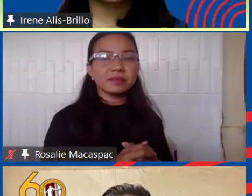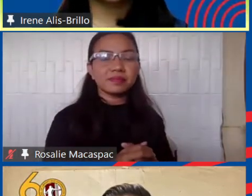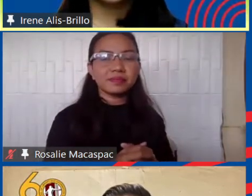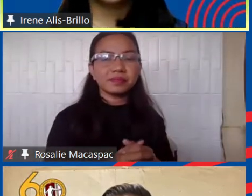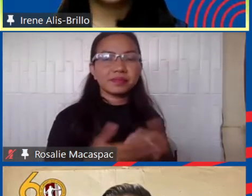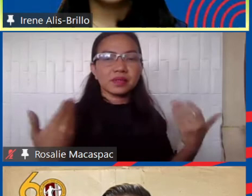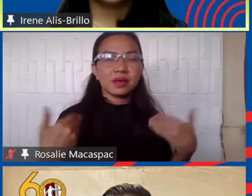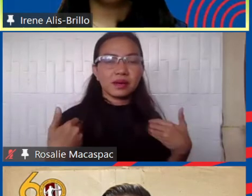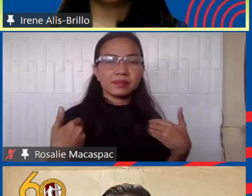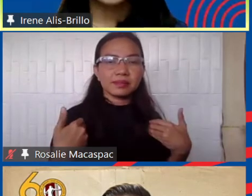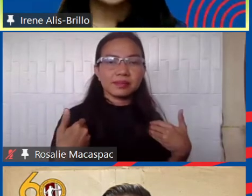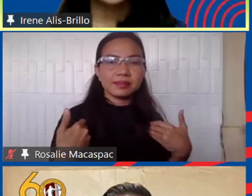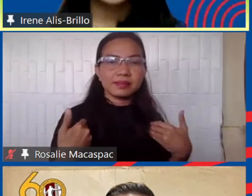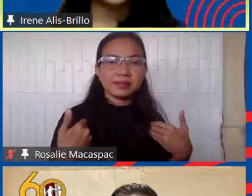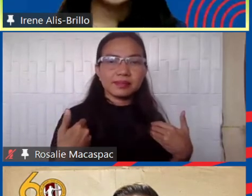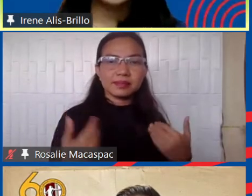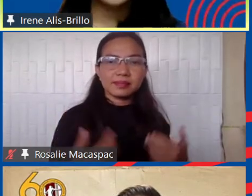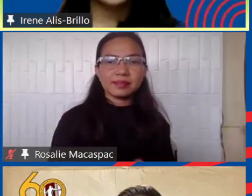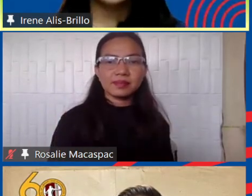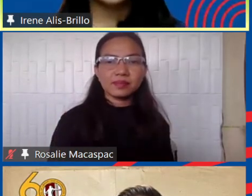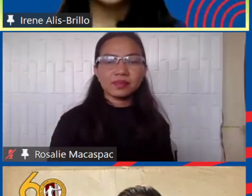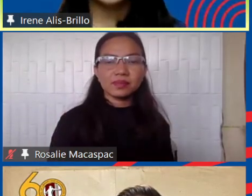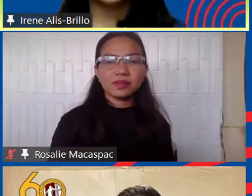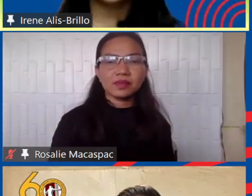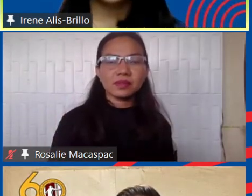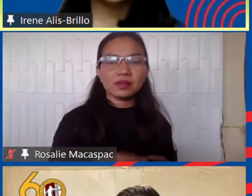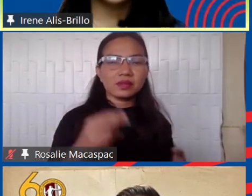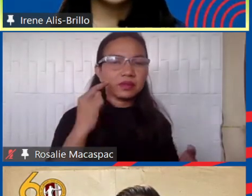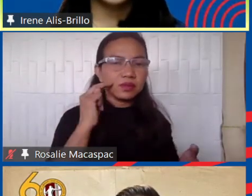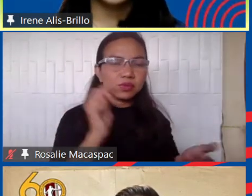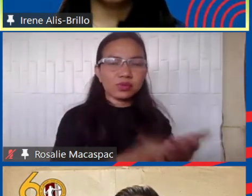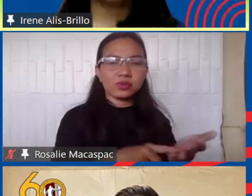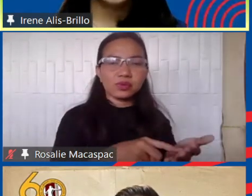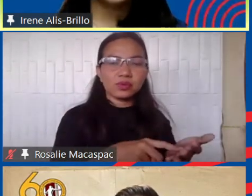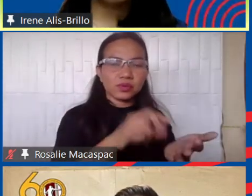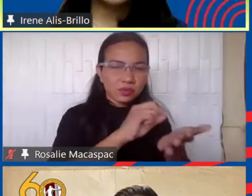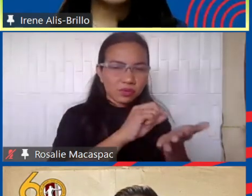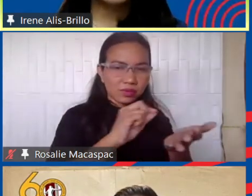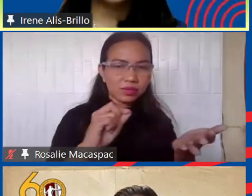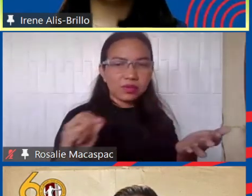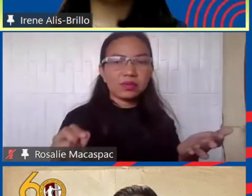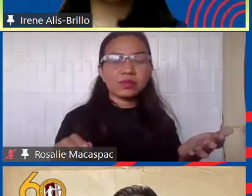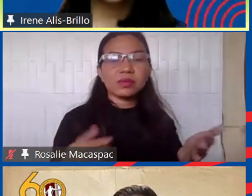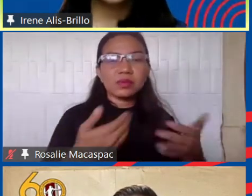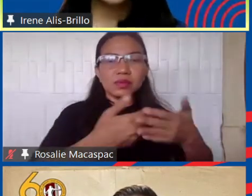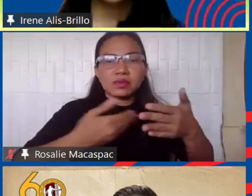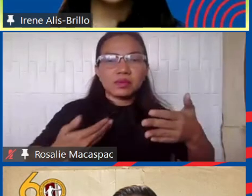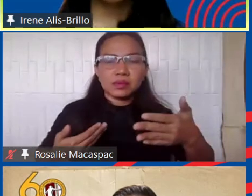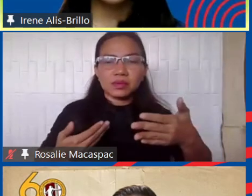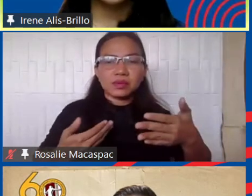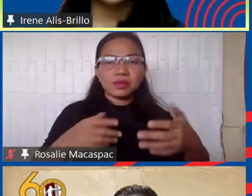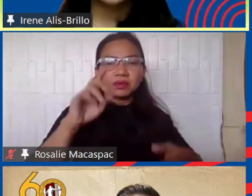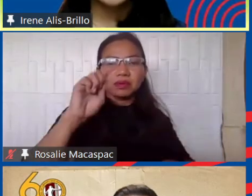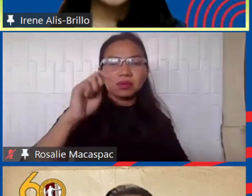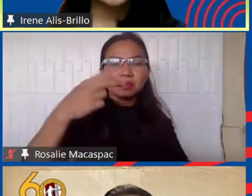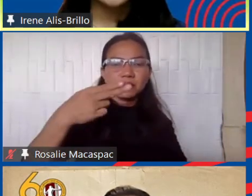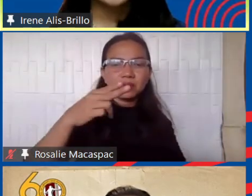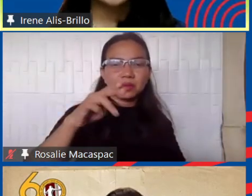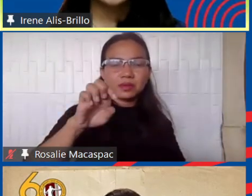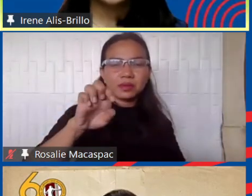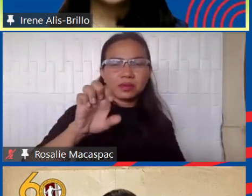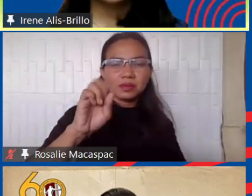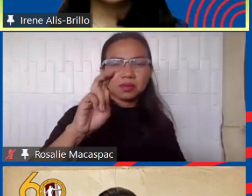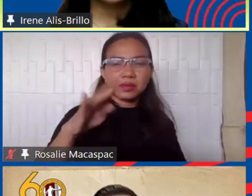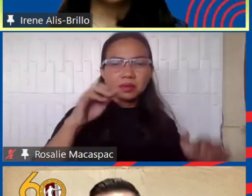is a note there that says uh, before the thesis will be